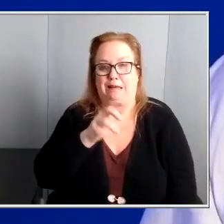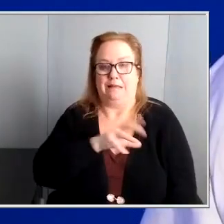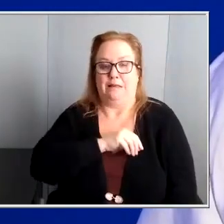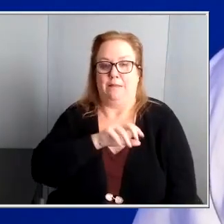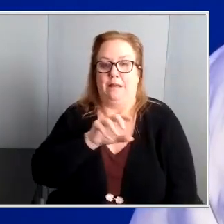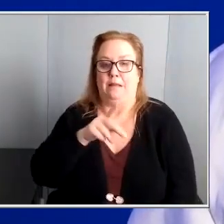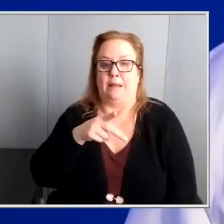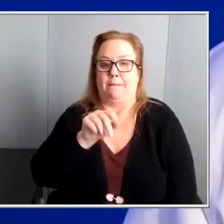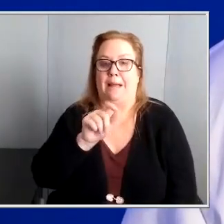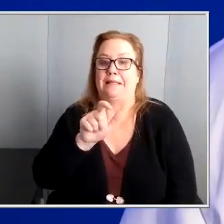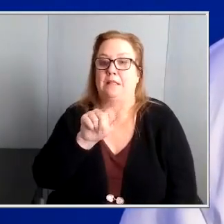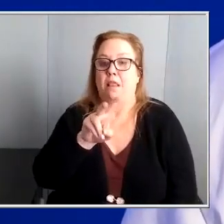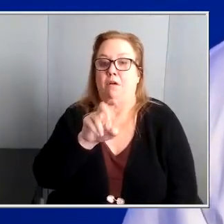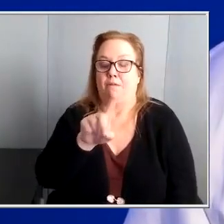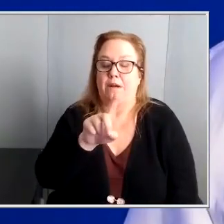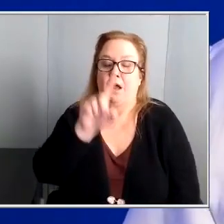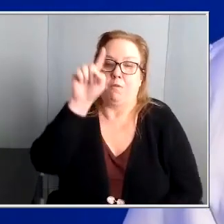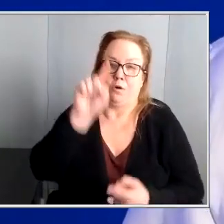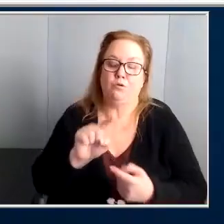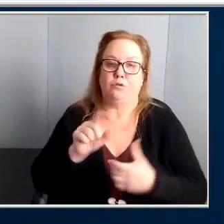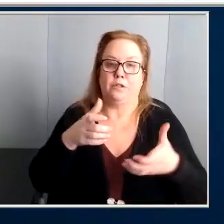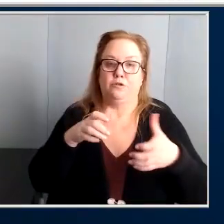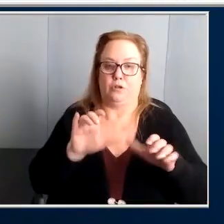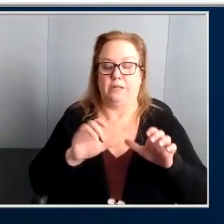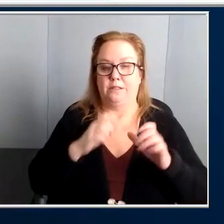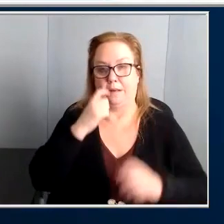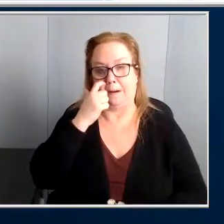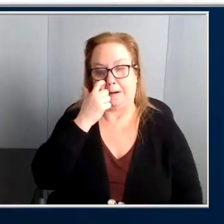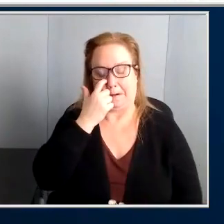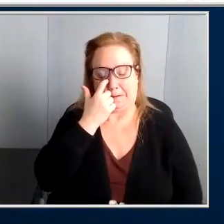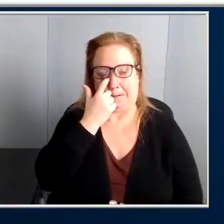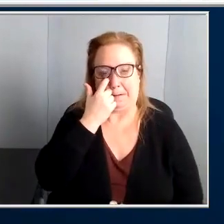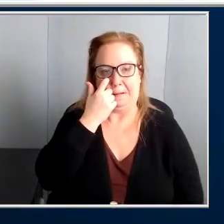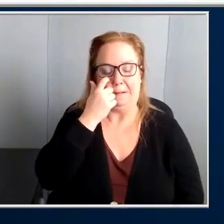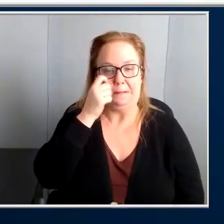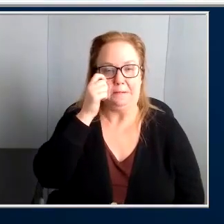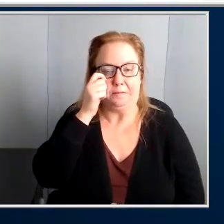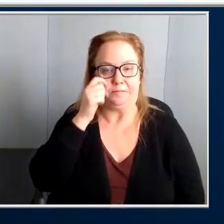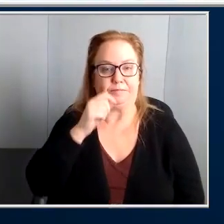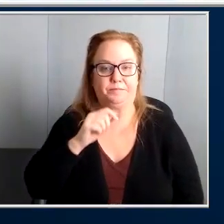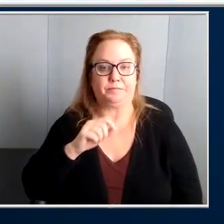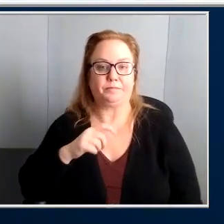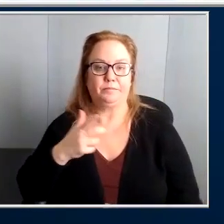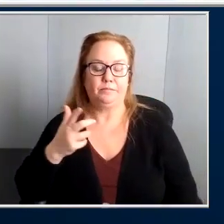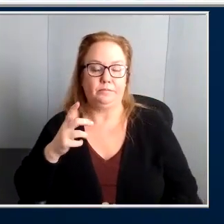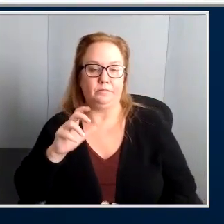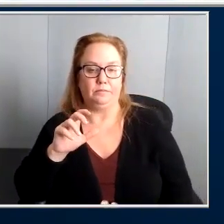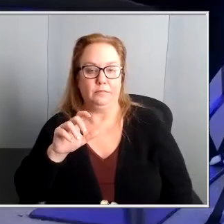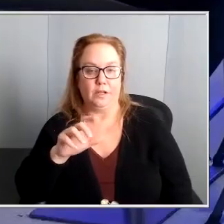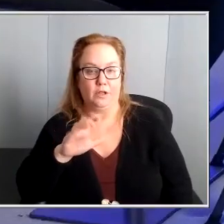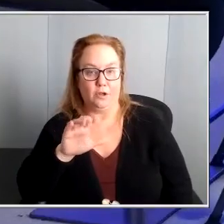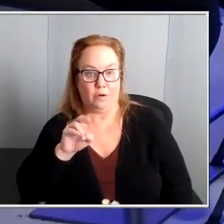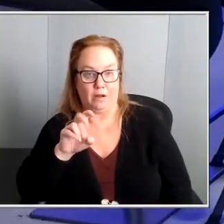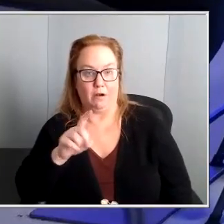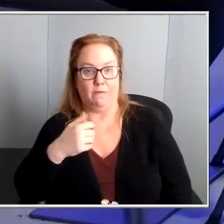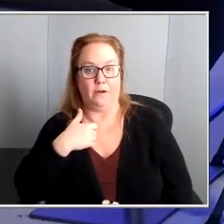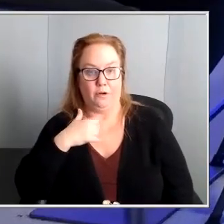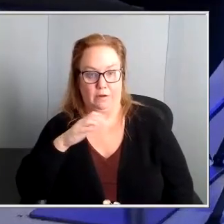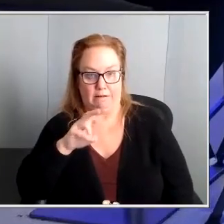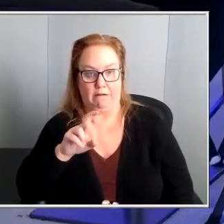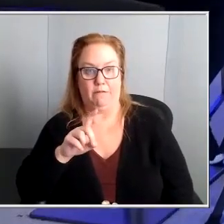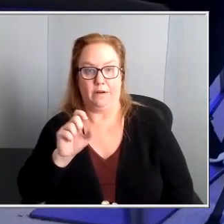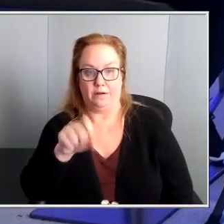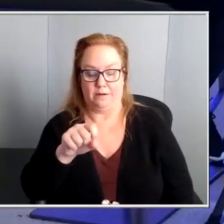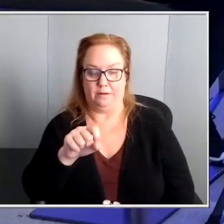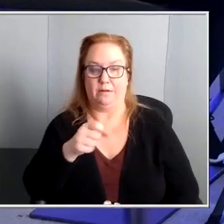reduce your chance of those severe outcomes. Excellent. And Tracy, we were talking, you had COVID, you said early on. I